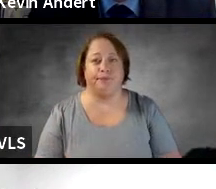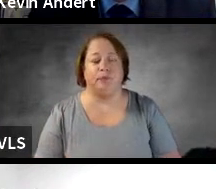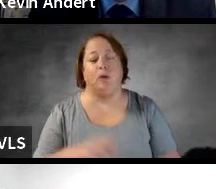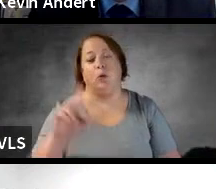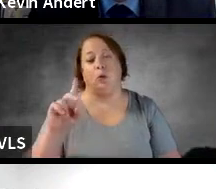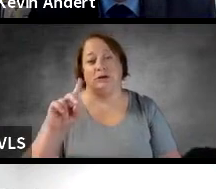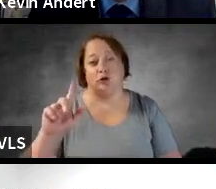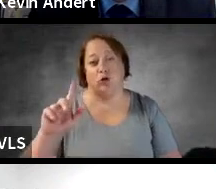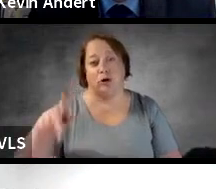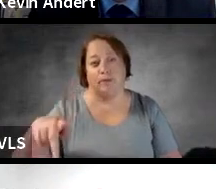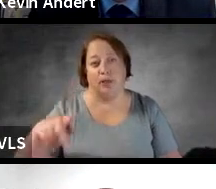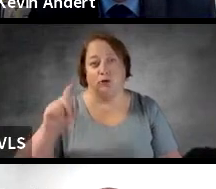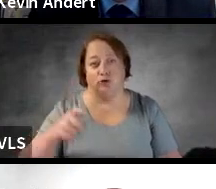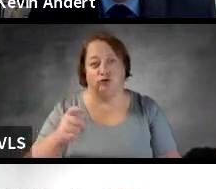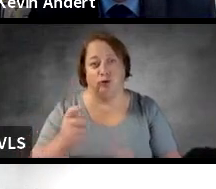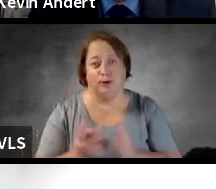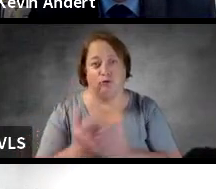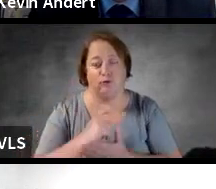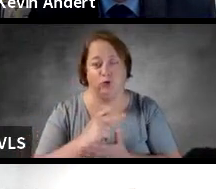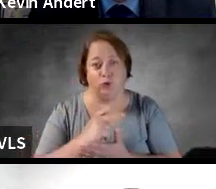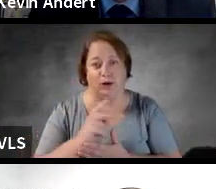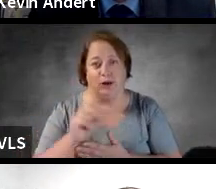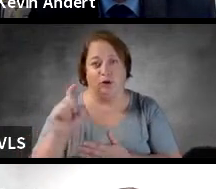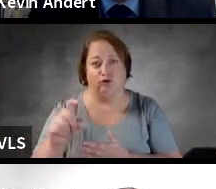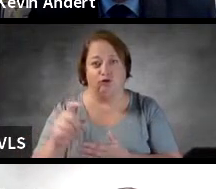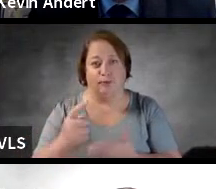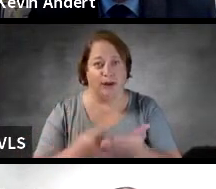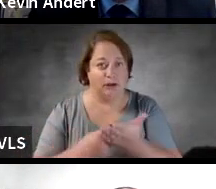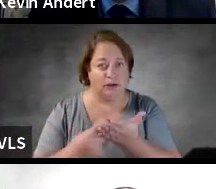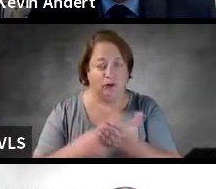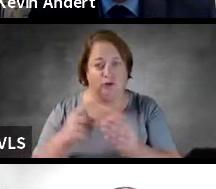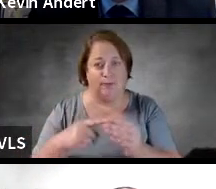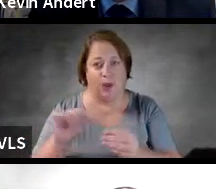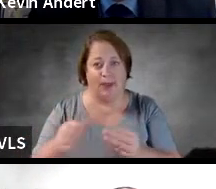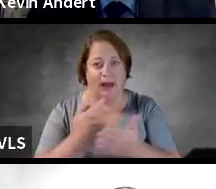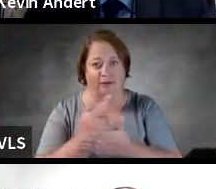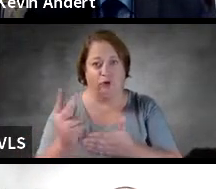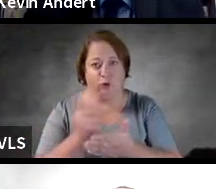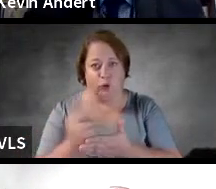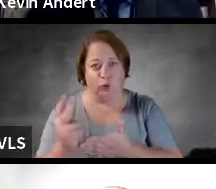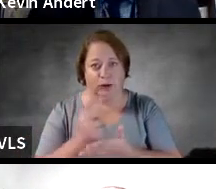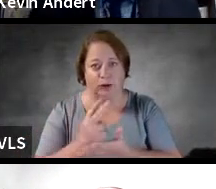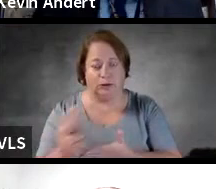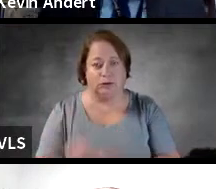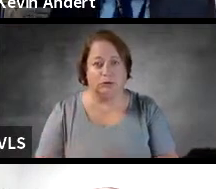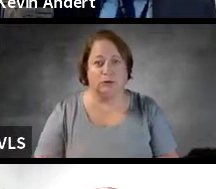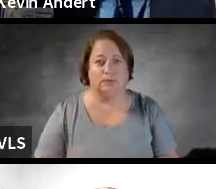distance learning plans should be reviewed and there should be a discussion about them every 2 weeks.